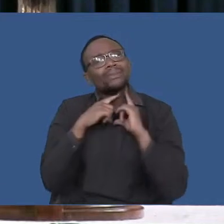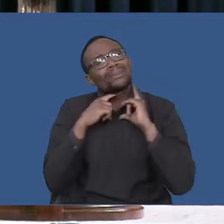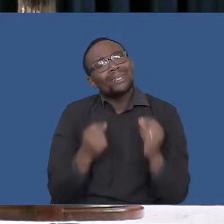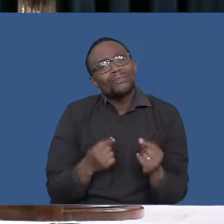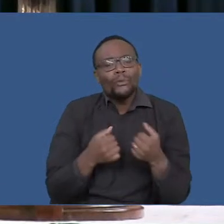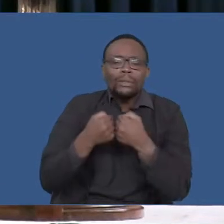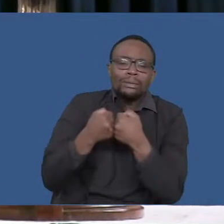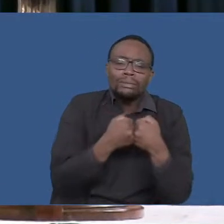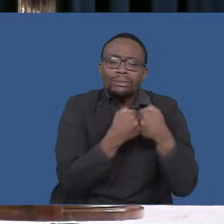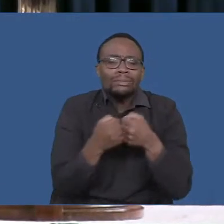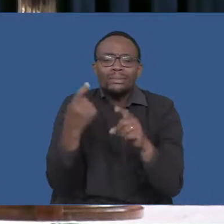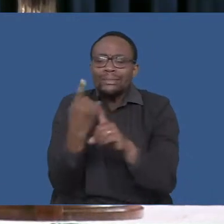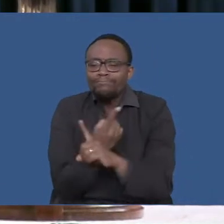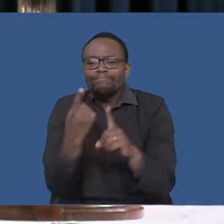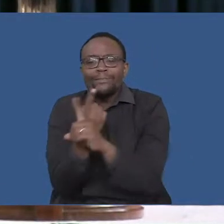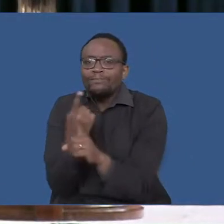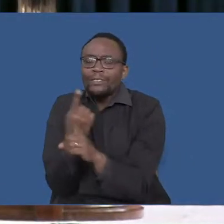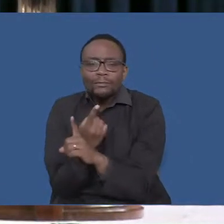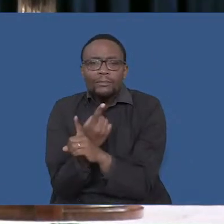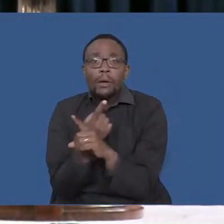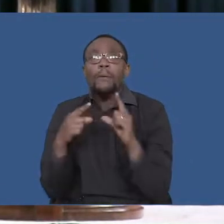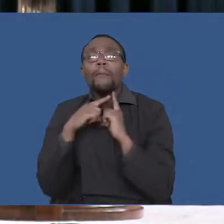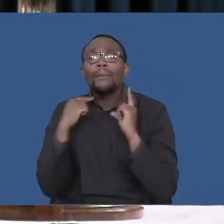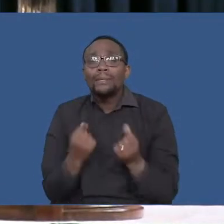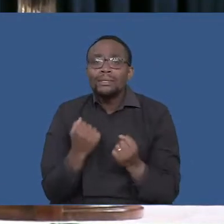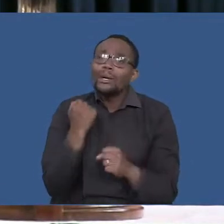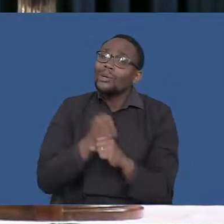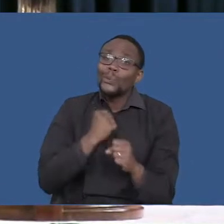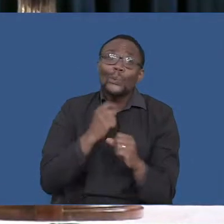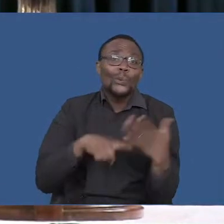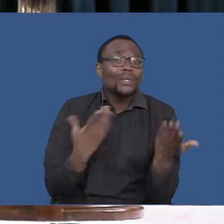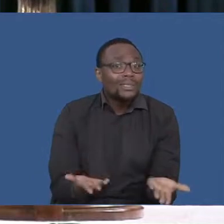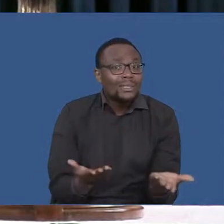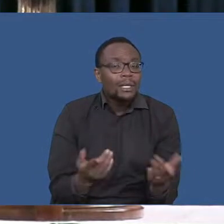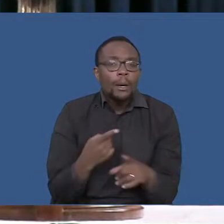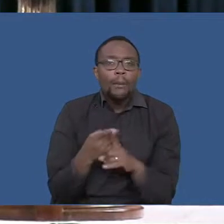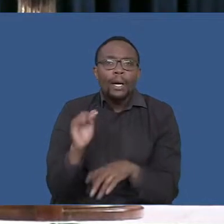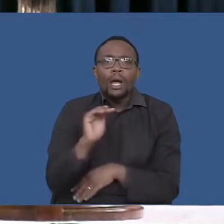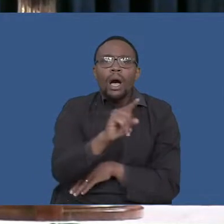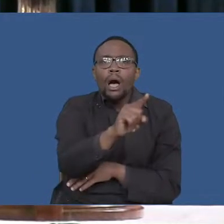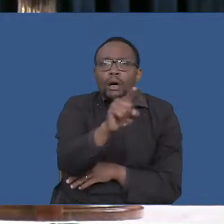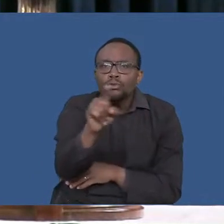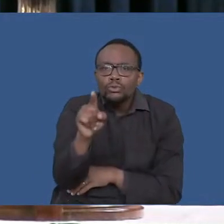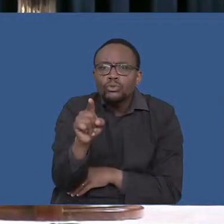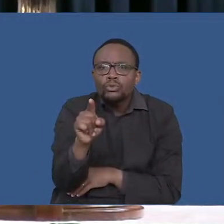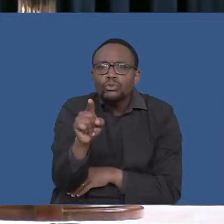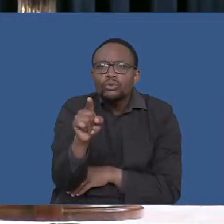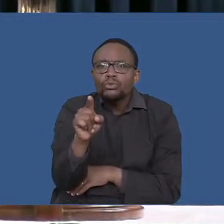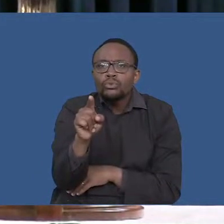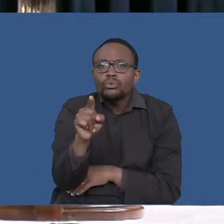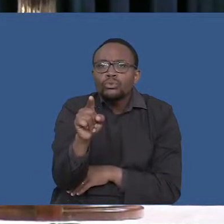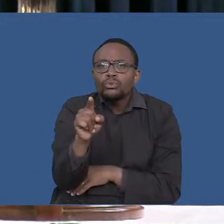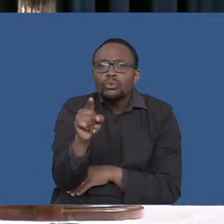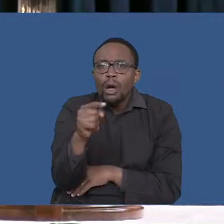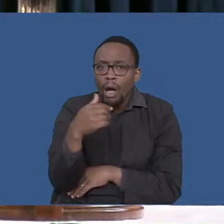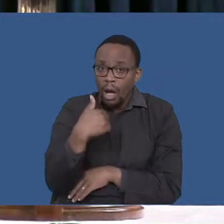with this, I'm struggling with that. Rev, what do I do? But I want to ask you a question. How have you taken time